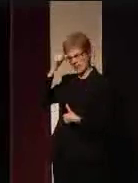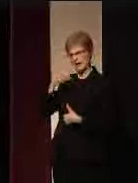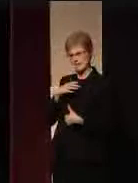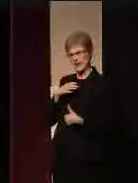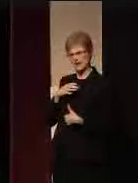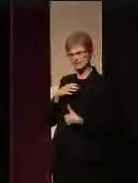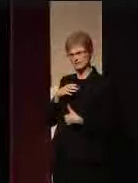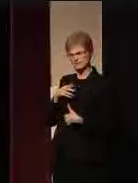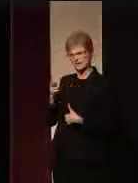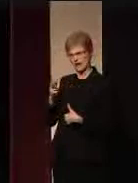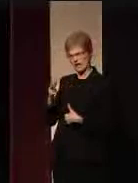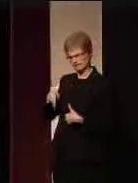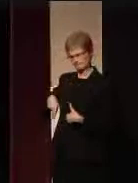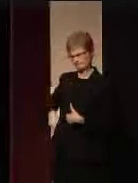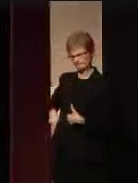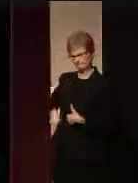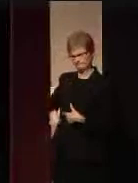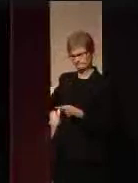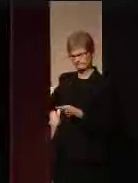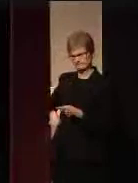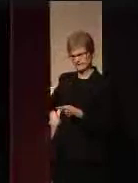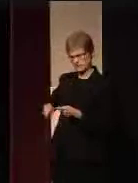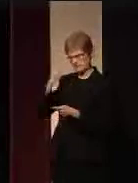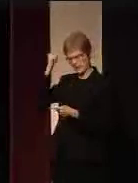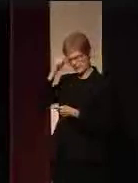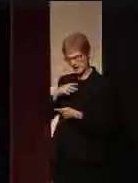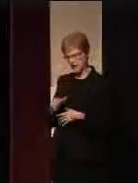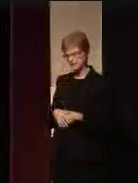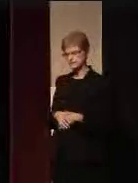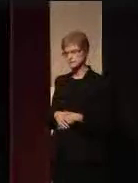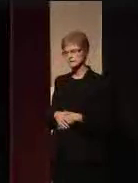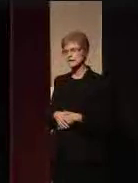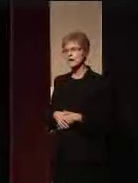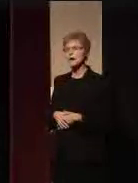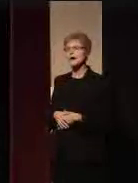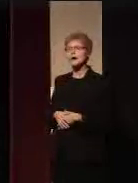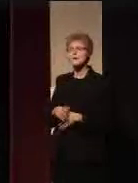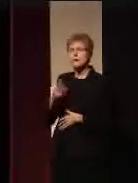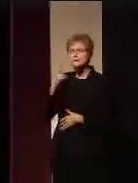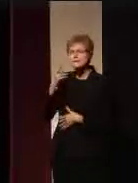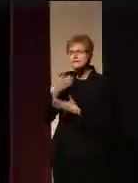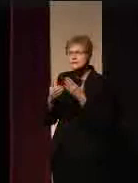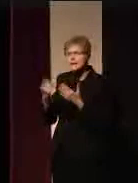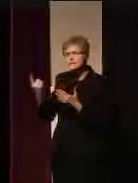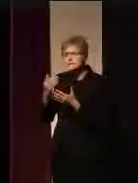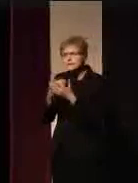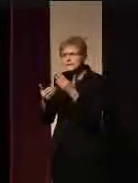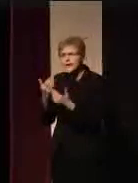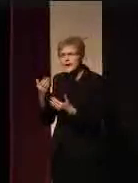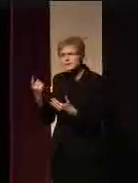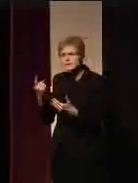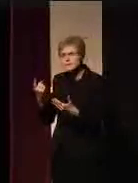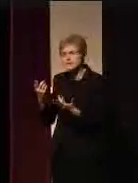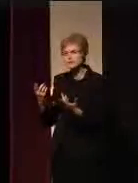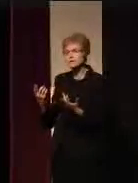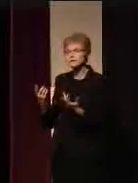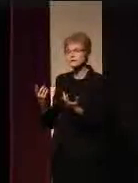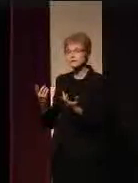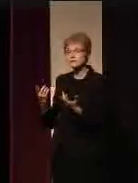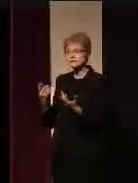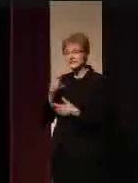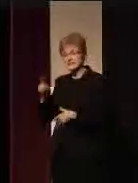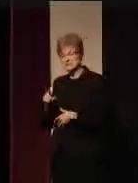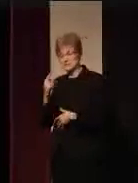male." A moment later, he added, "He's got something in his hands." What Zimmerman saw as suspicious